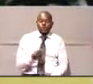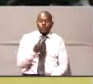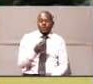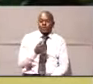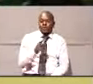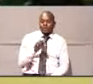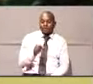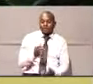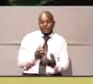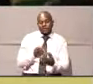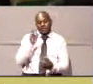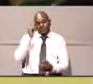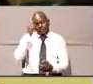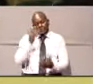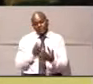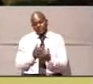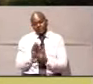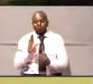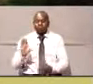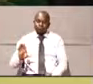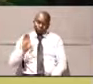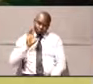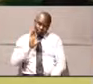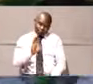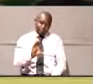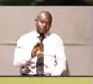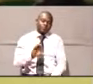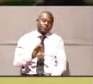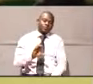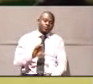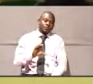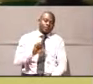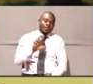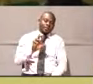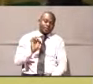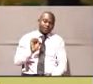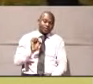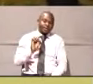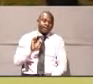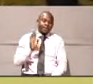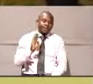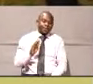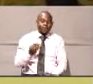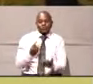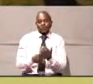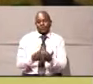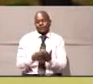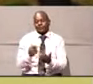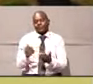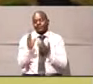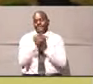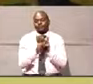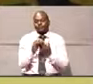2019, government through Dr. Deep shall release 18 billion Uganda shillings for districts to